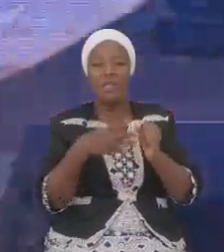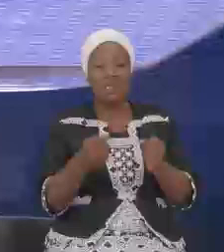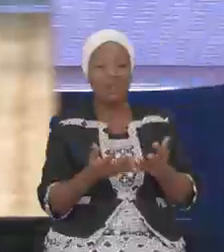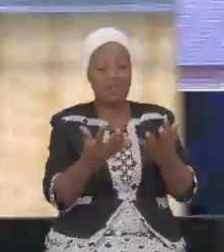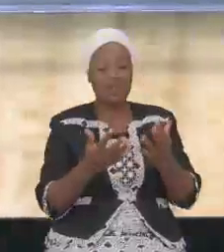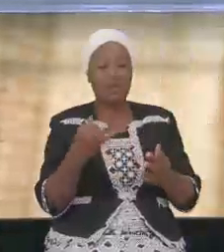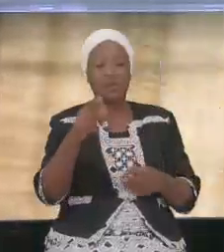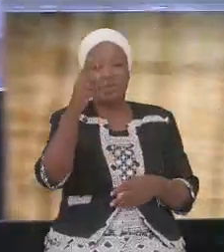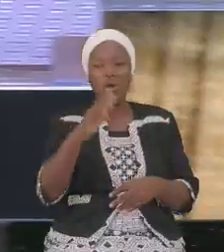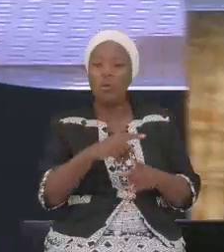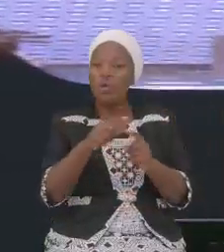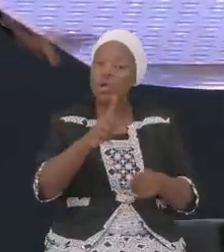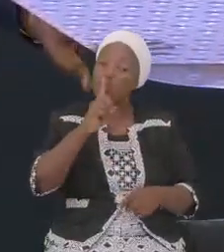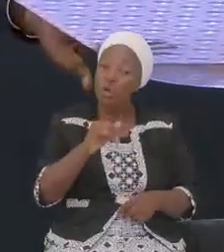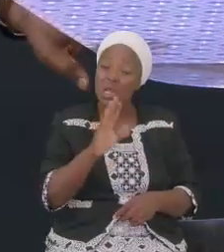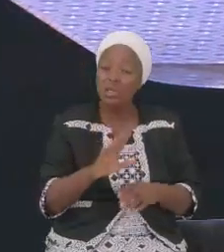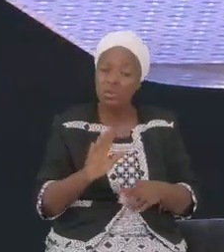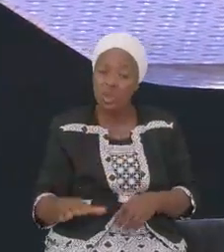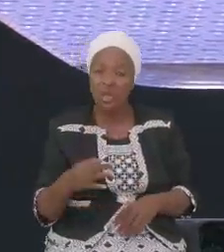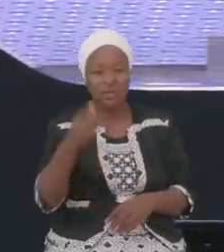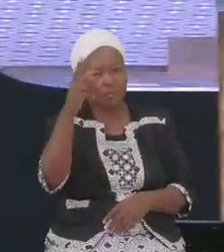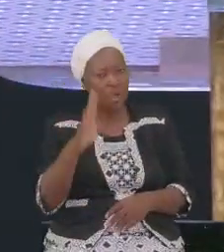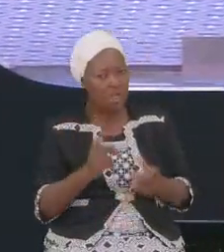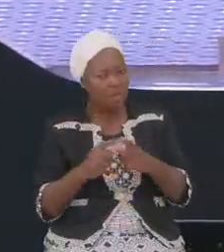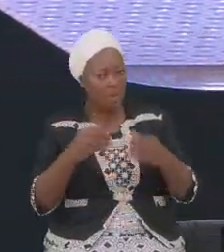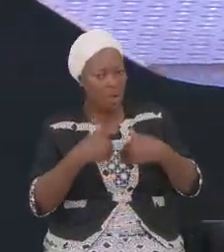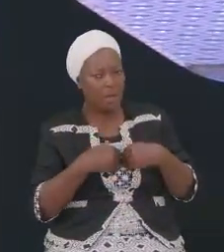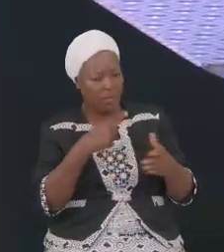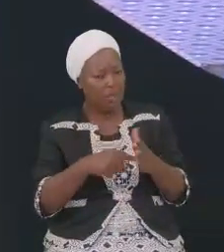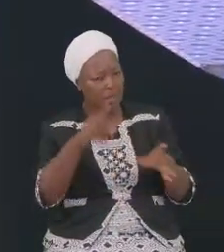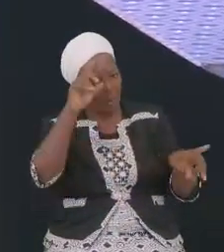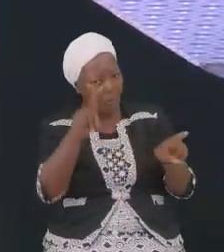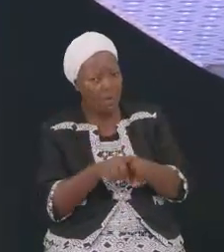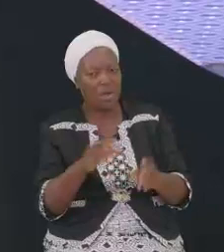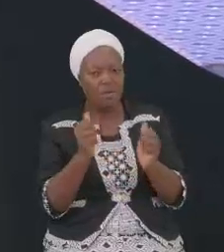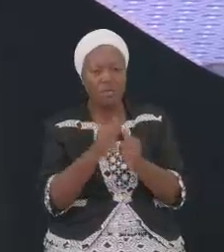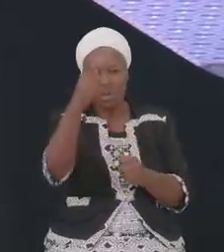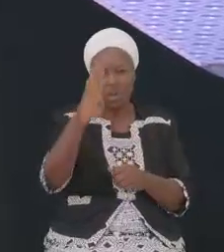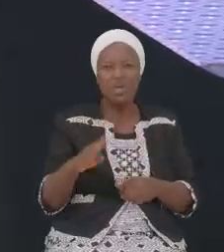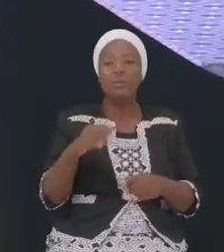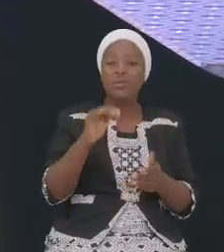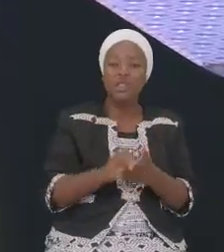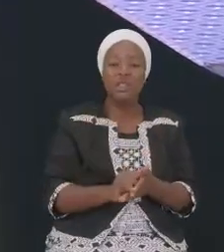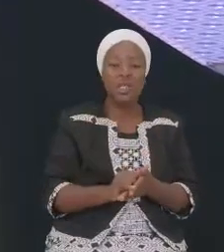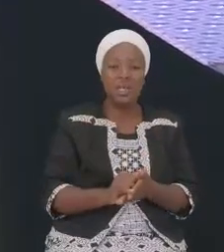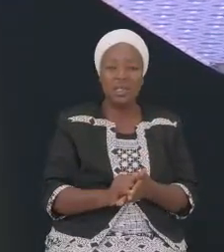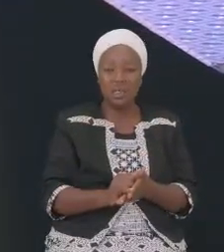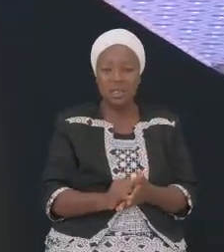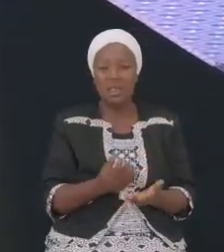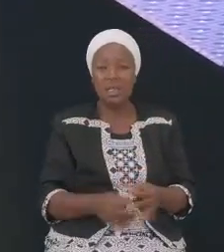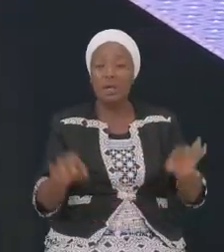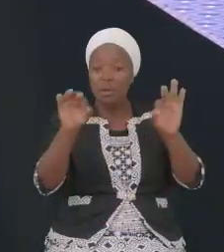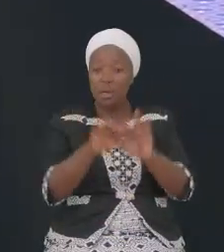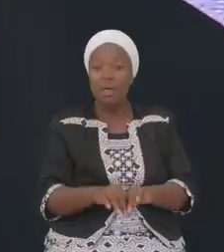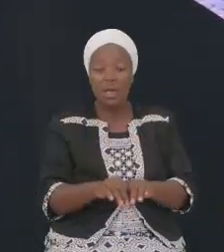you're really a child of God and you have this covenant with God, the basic provision of